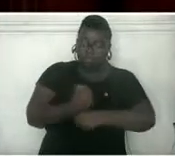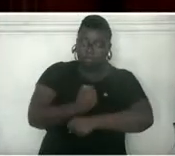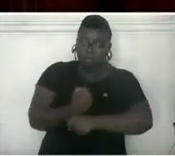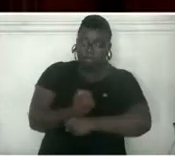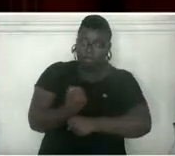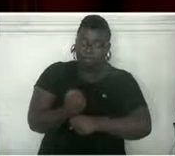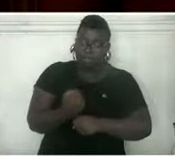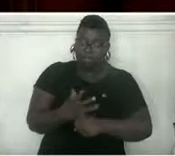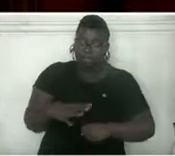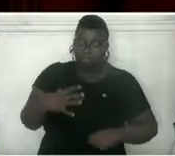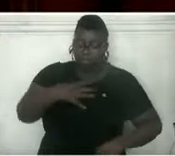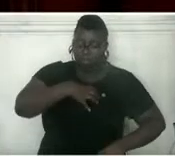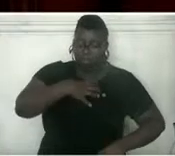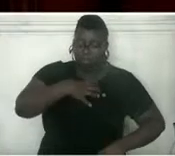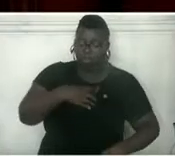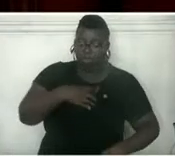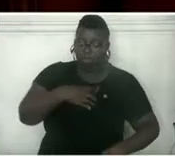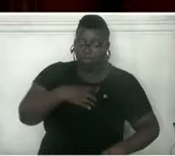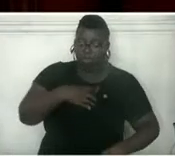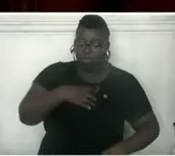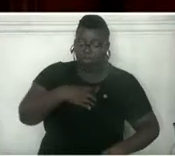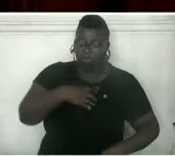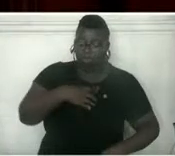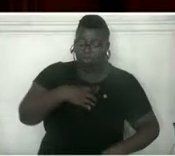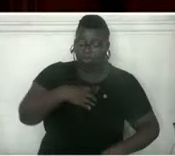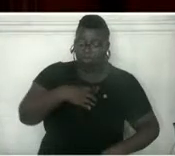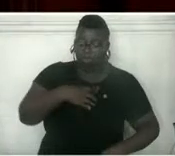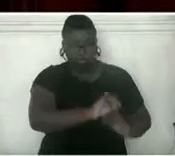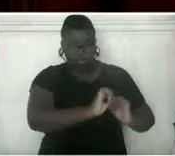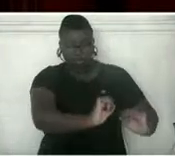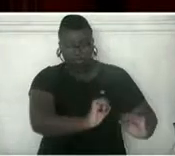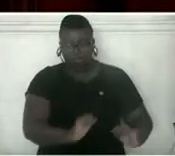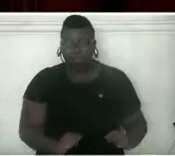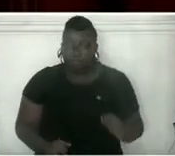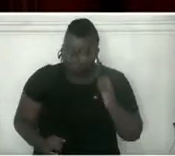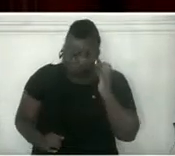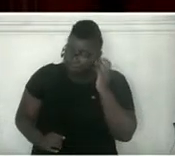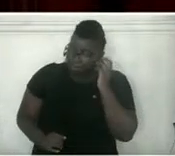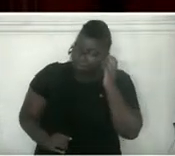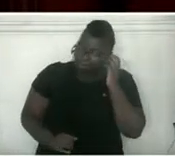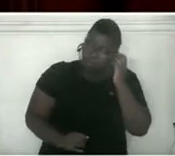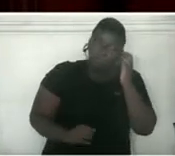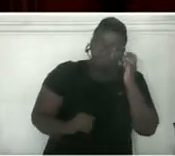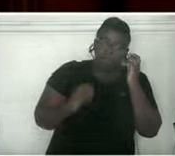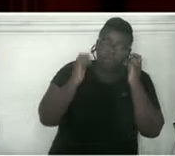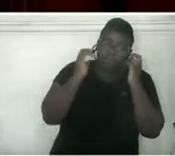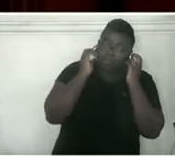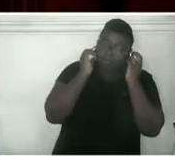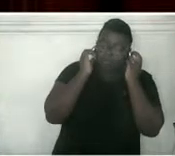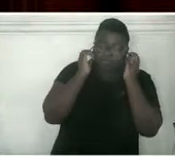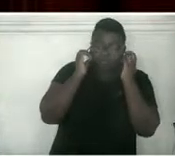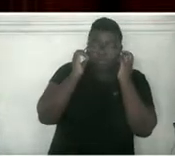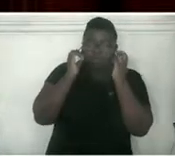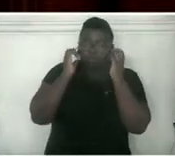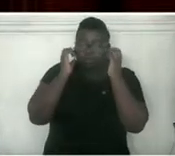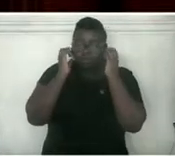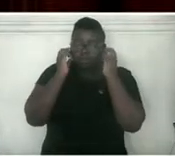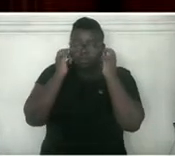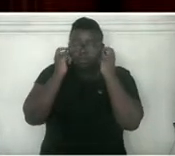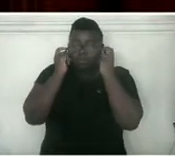within its own zones, as well as fast-tracking the development of the Durban Electropolis